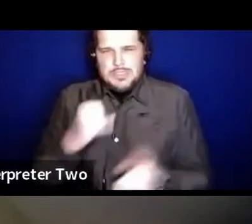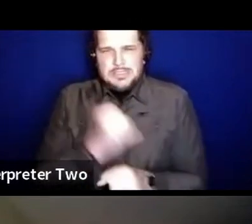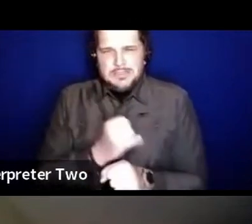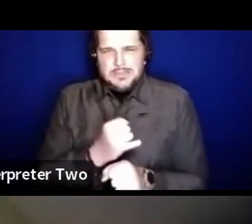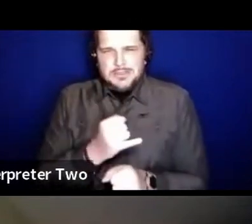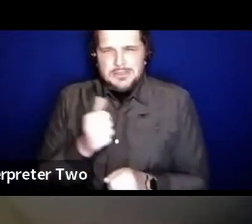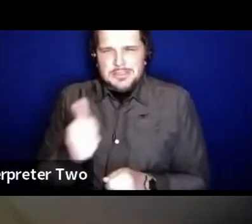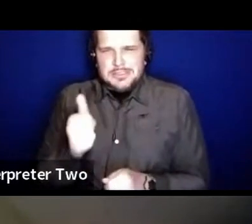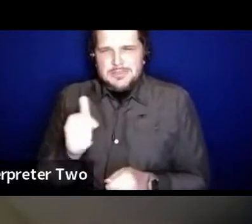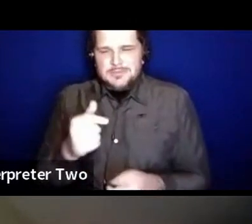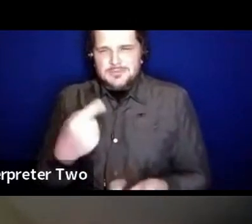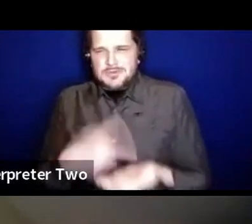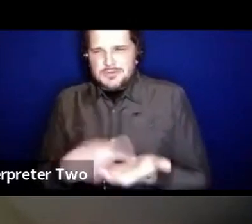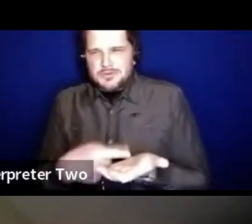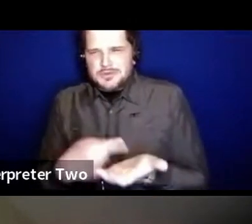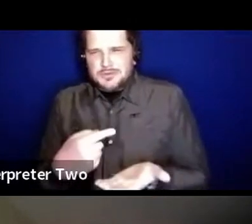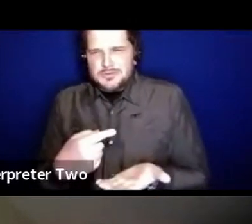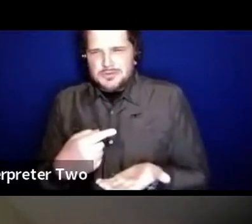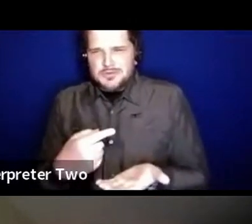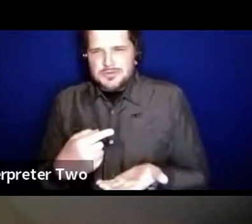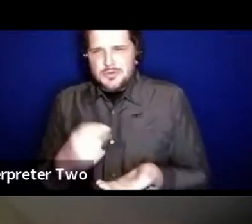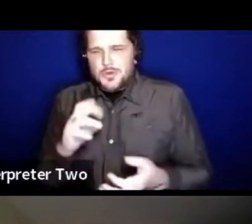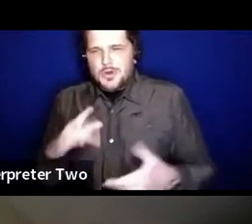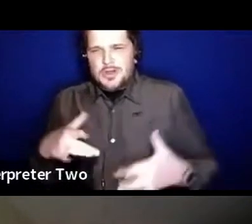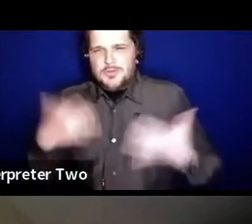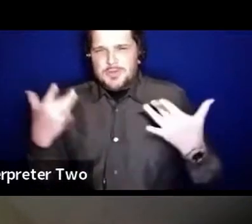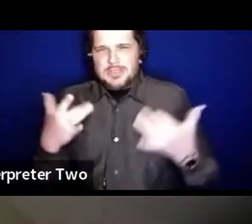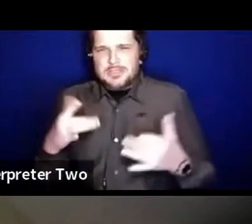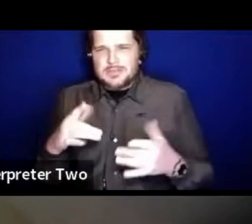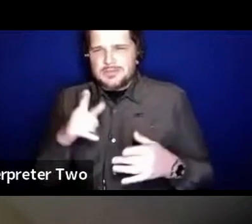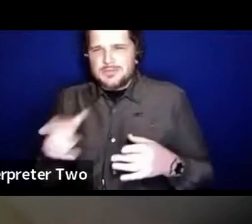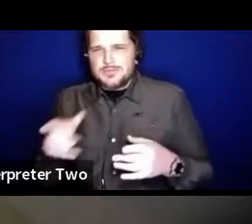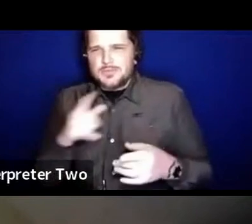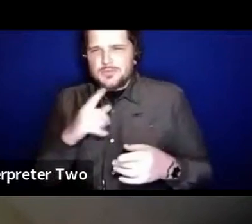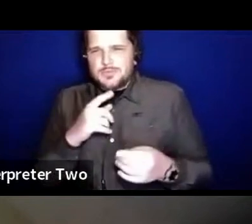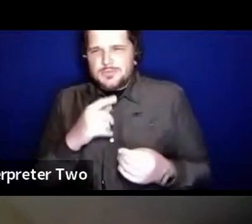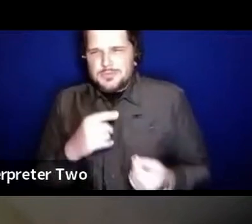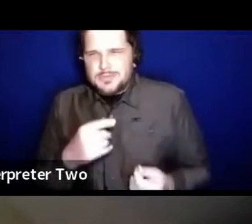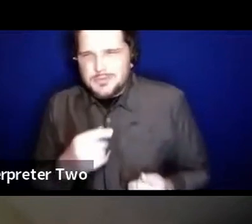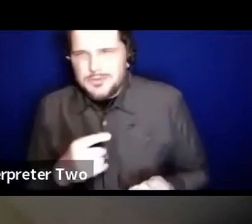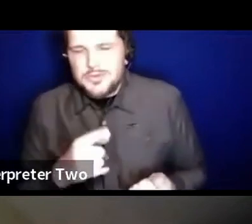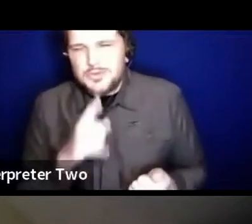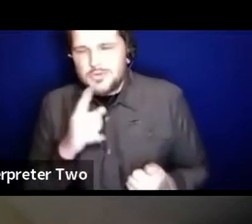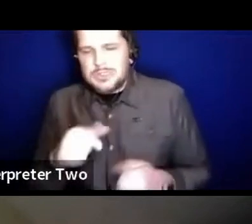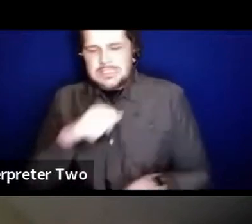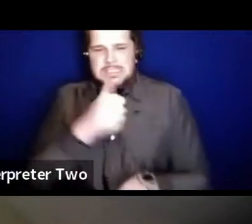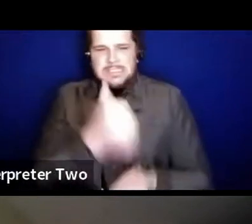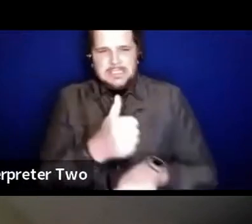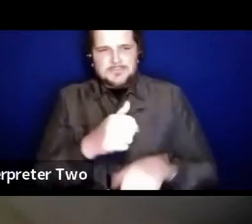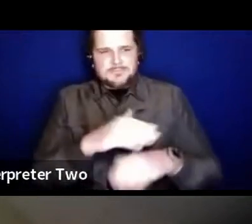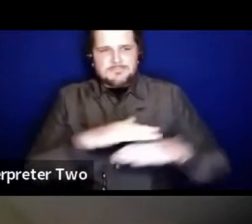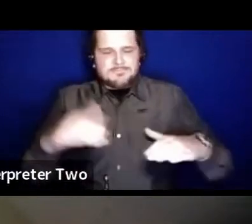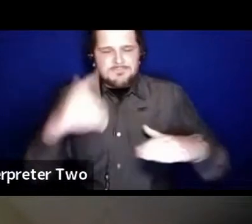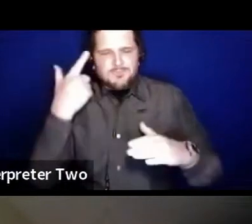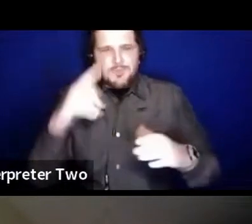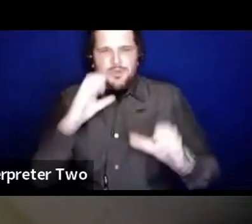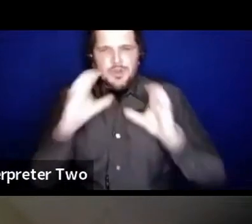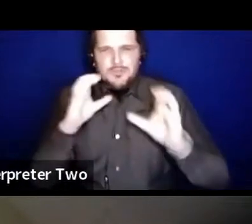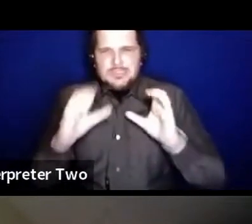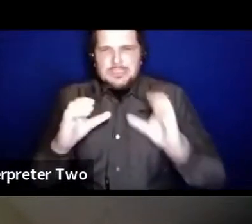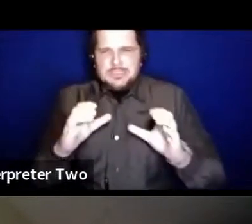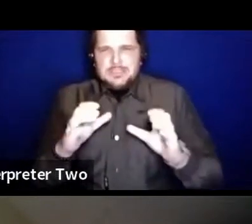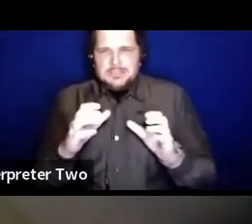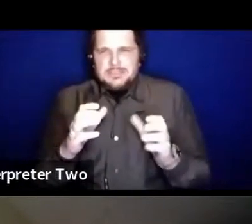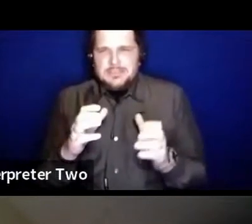leading discussions or events, often set the stage for that to be an actual conversation, rather just